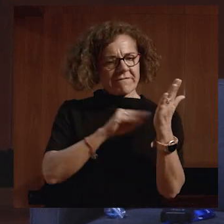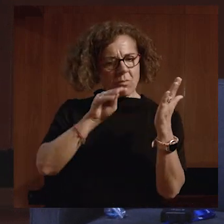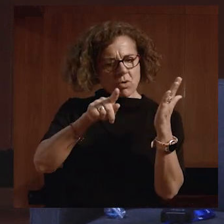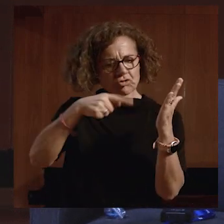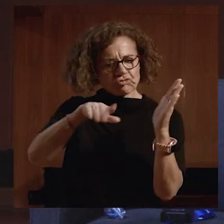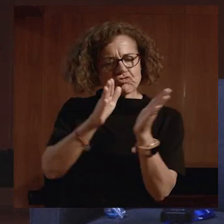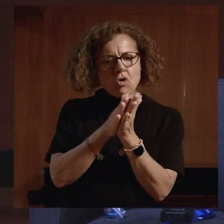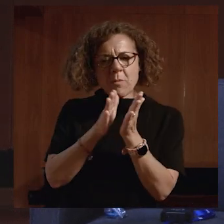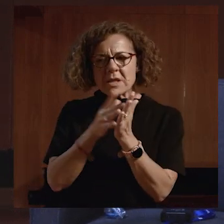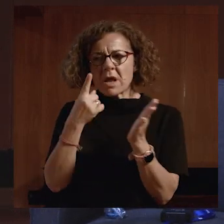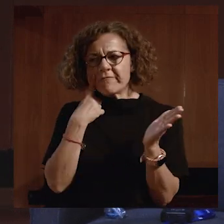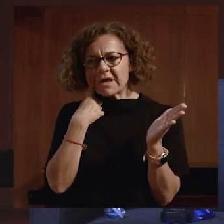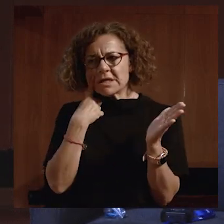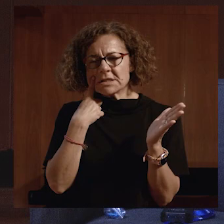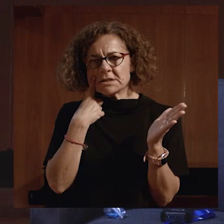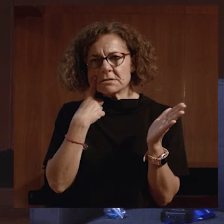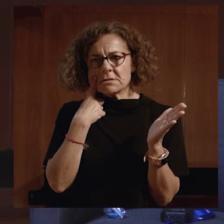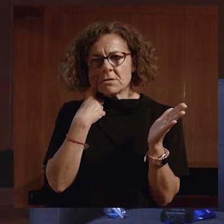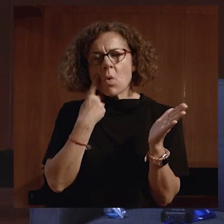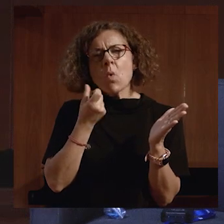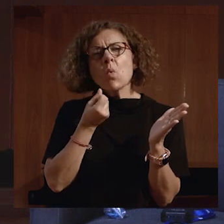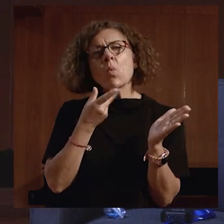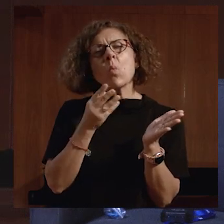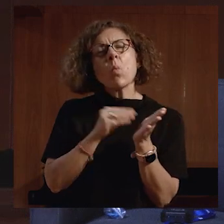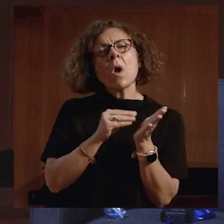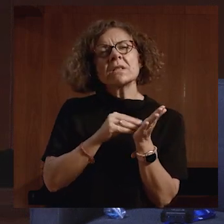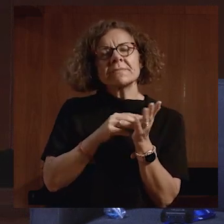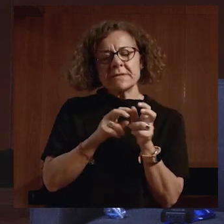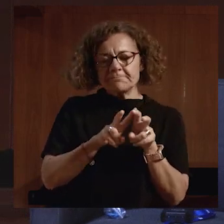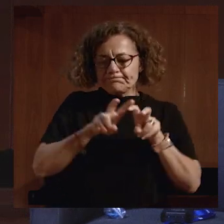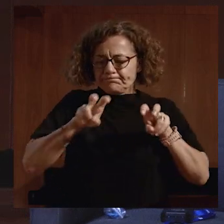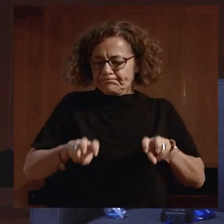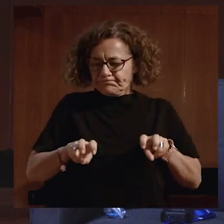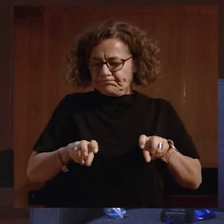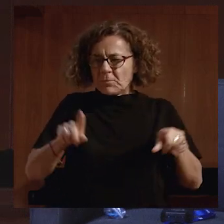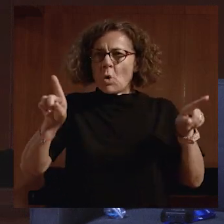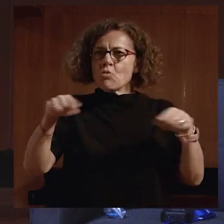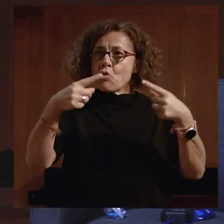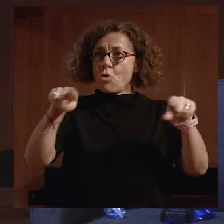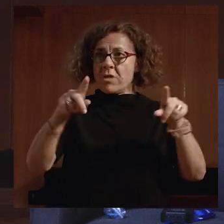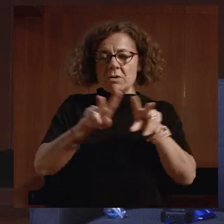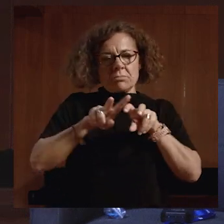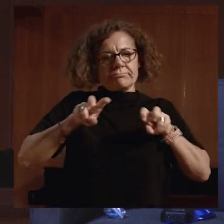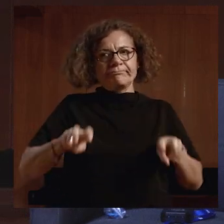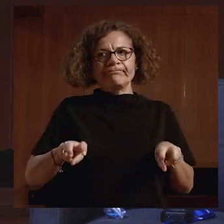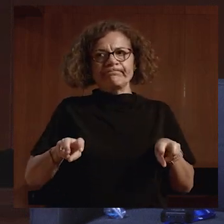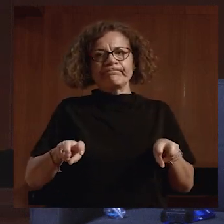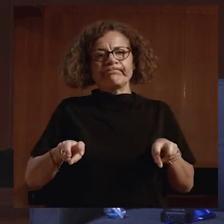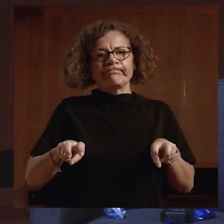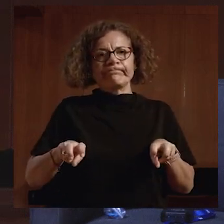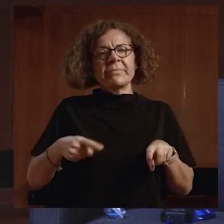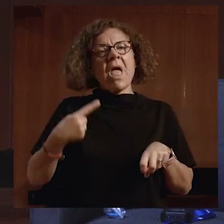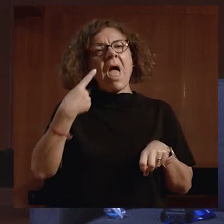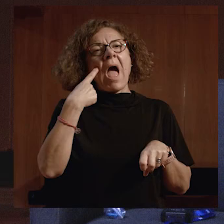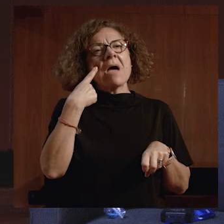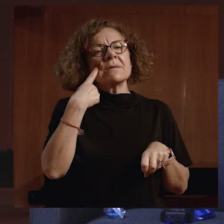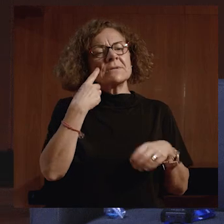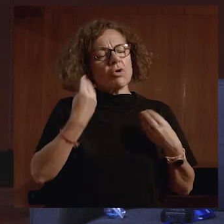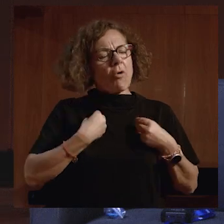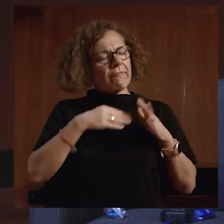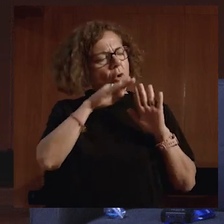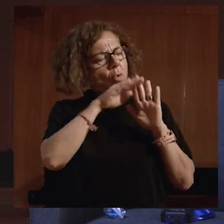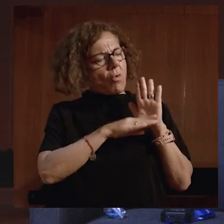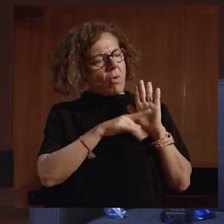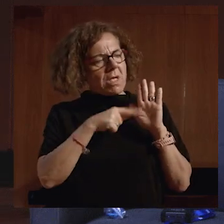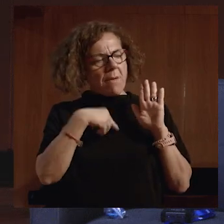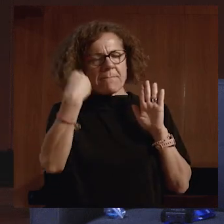in a concert and read a biography or a CV, and it literally is just a list of things, and you go, oh, they're doing this, why aren't I